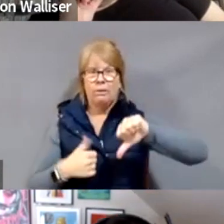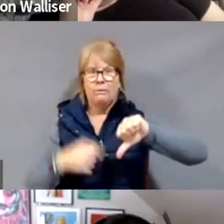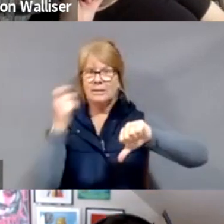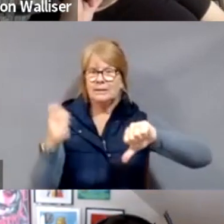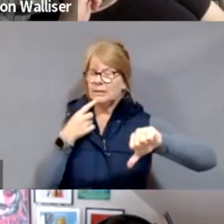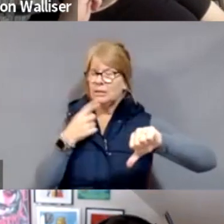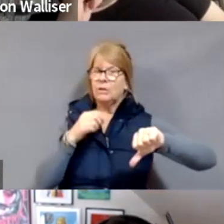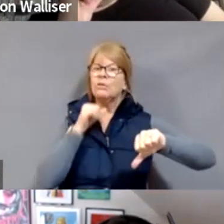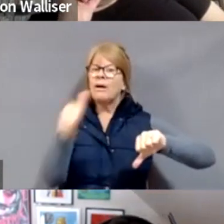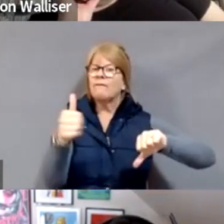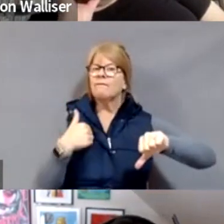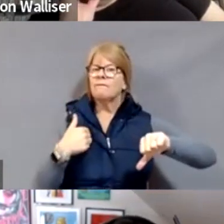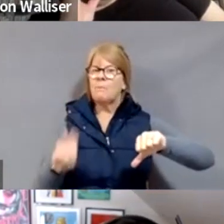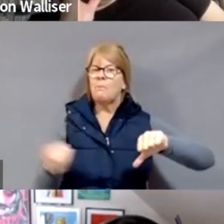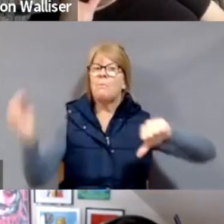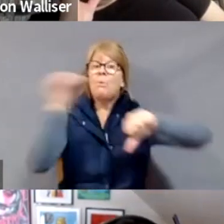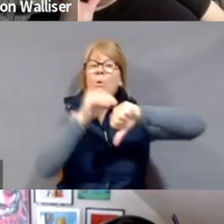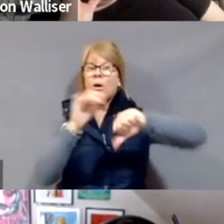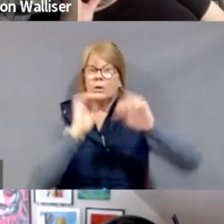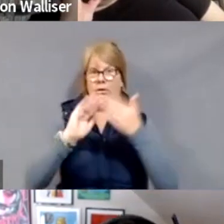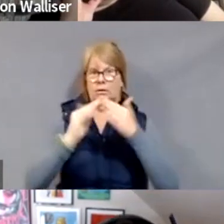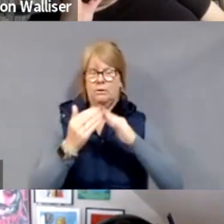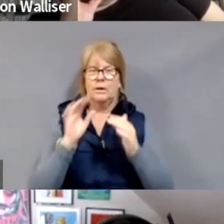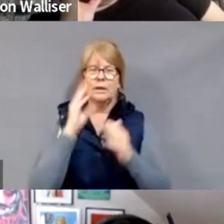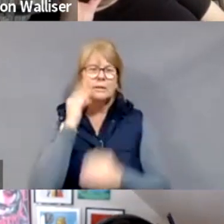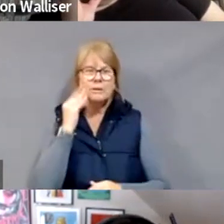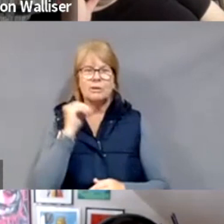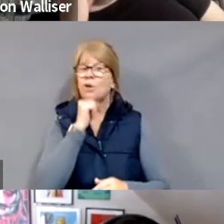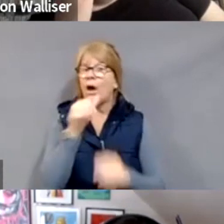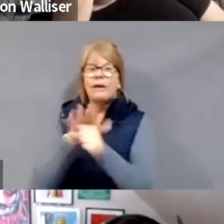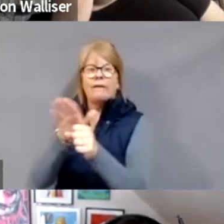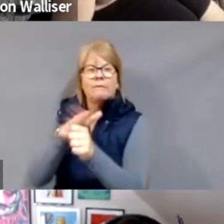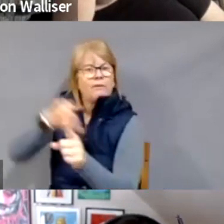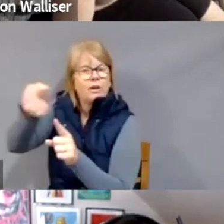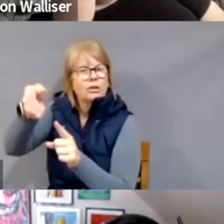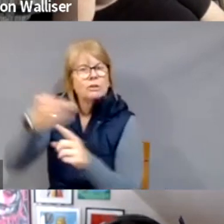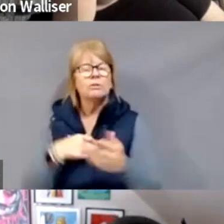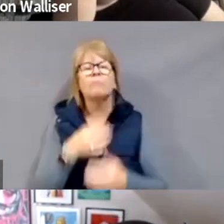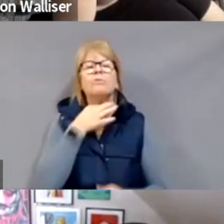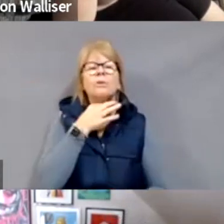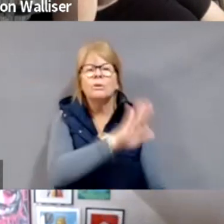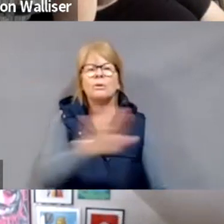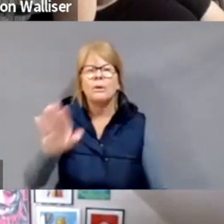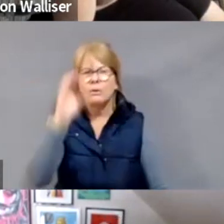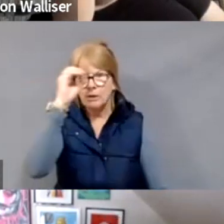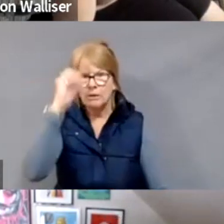experience than professional, and that was like looked down on. So I'm curious what your guys' take on it is. I would jump in for one